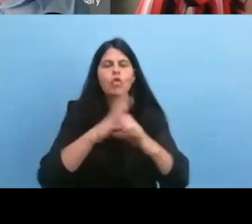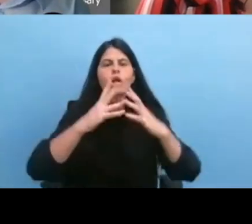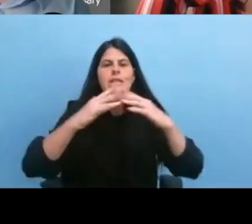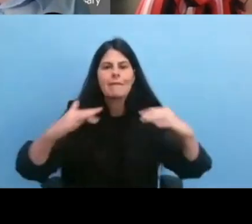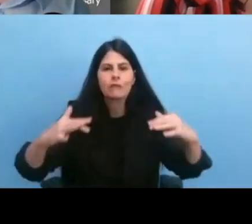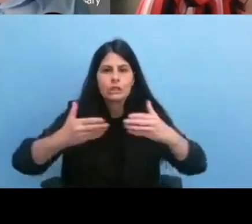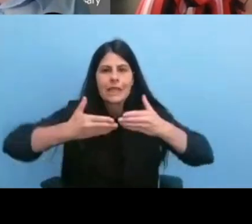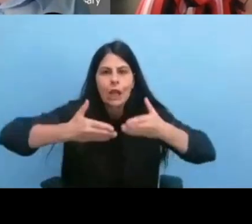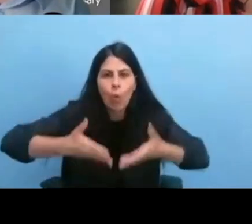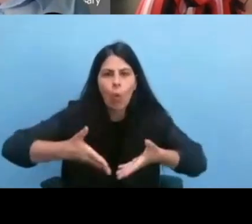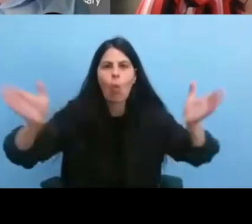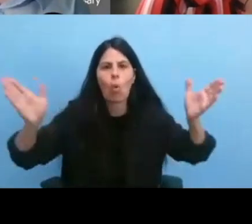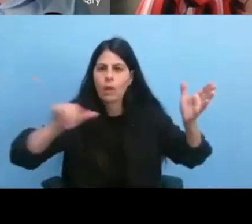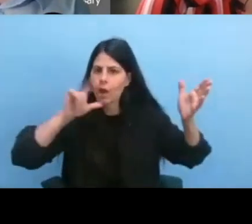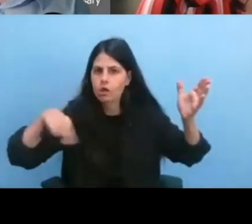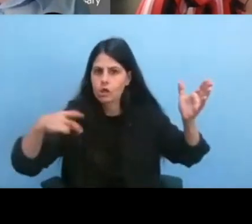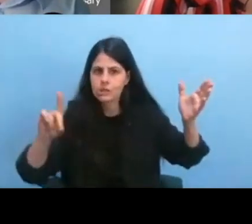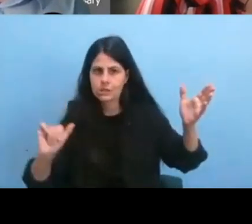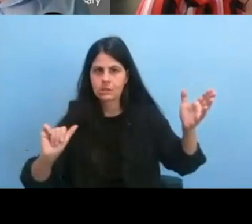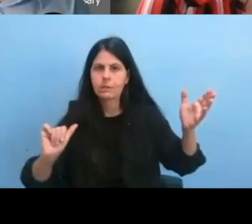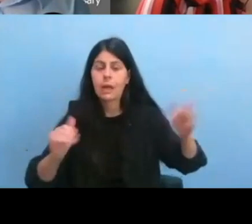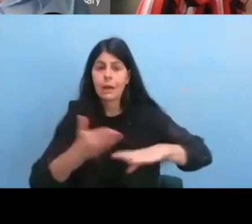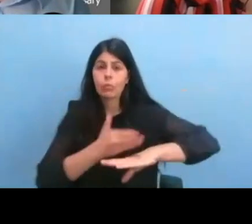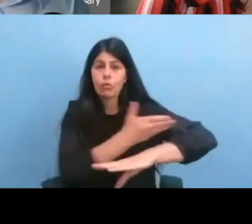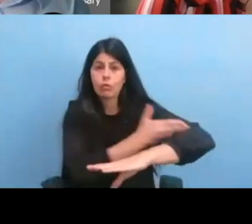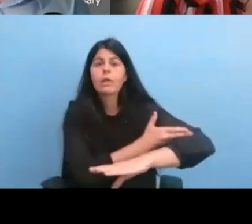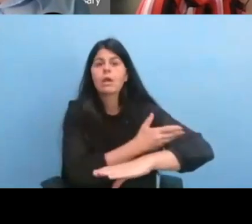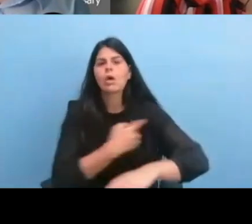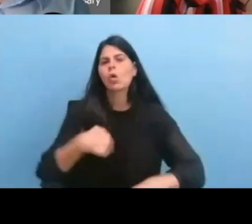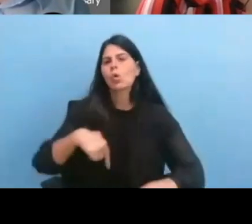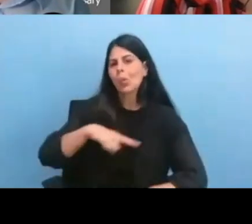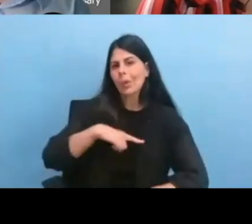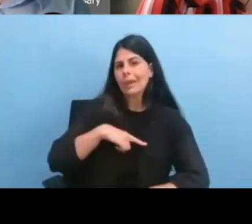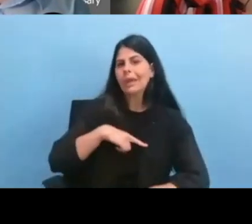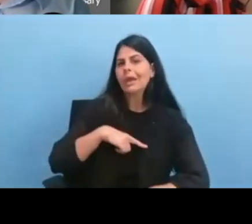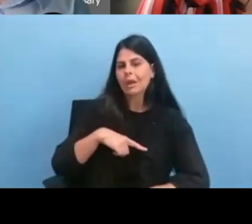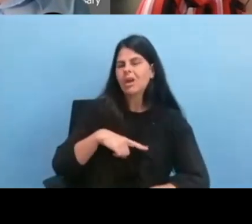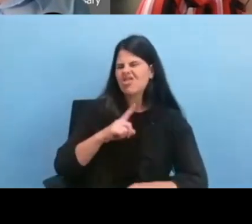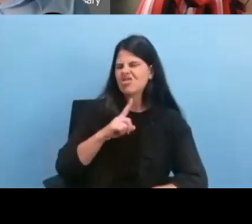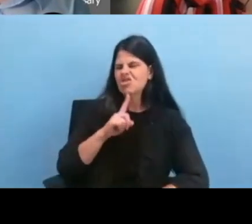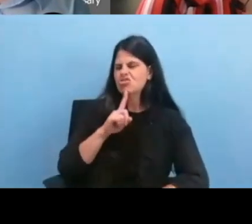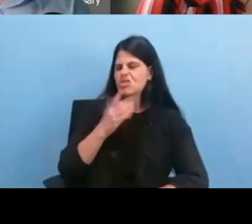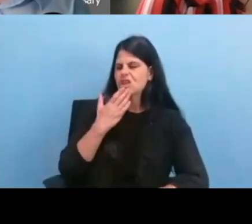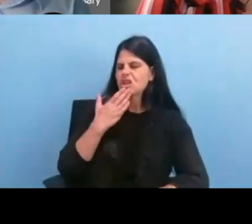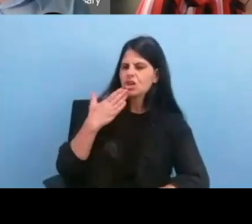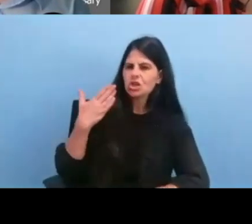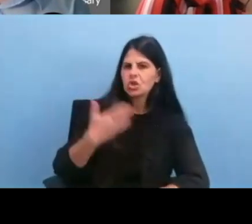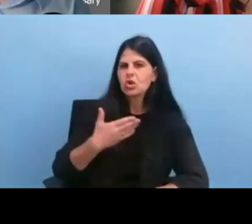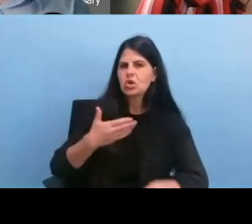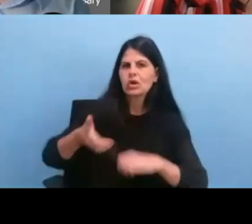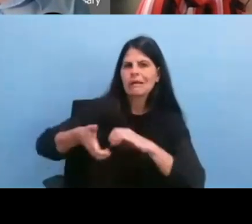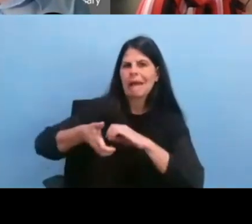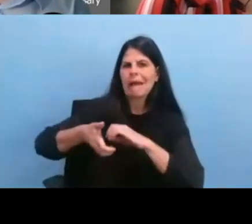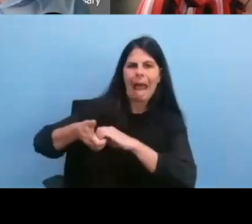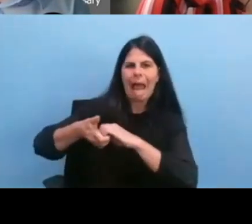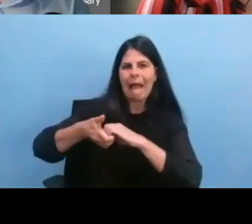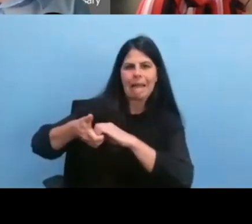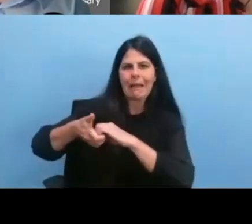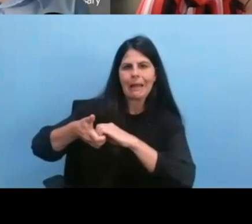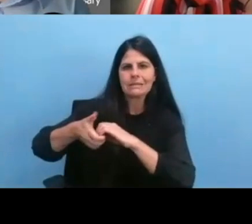to everyone. I think that we are good allies to all other minoritized